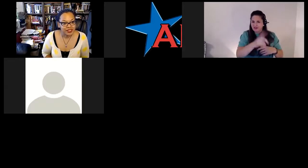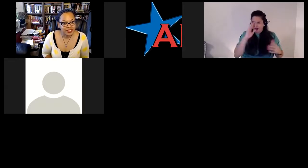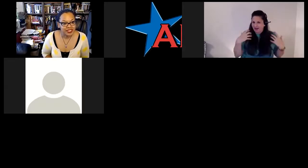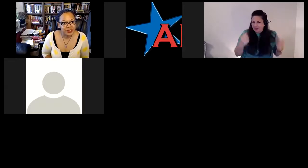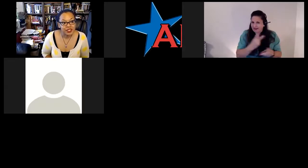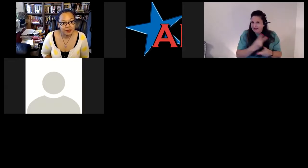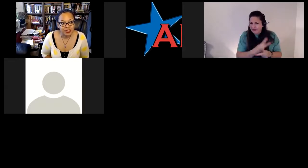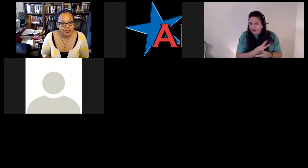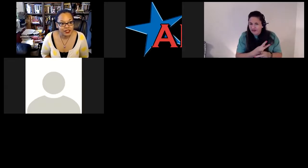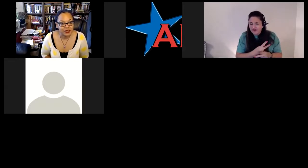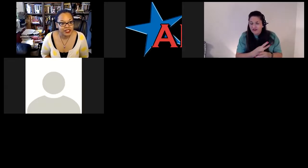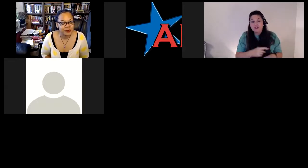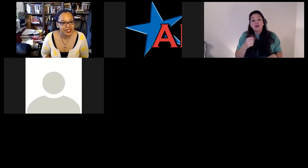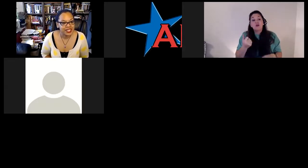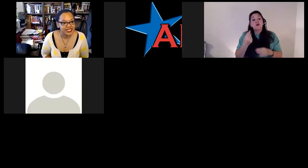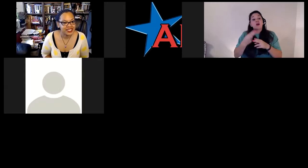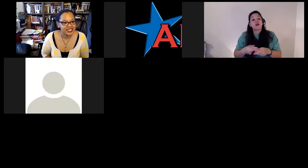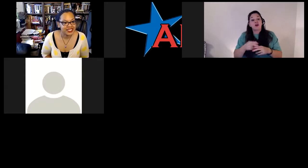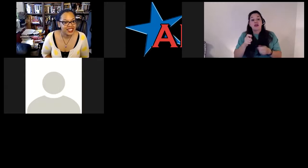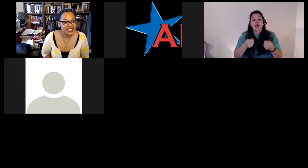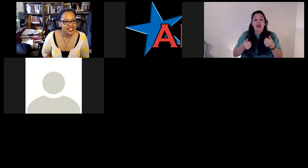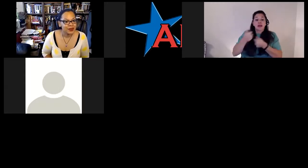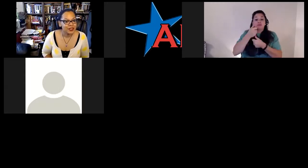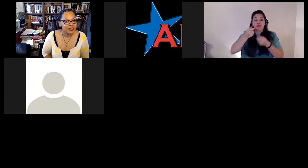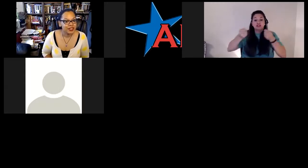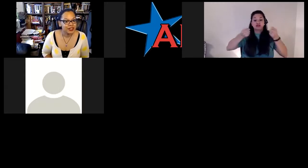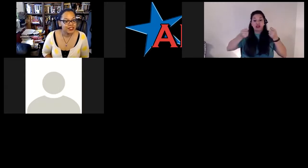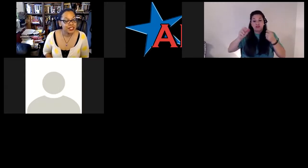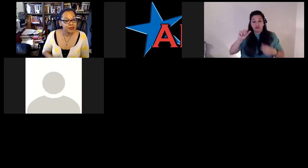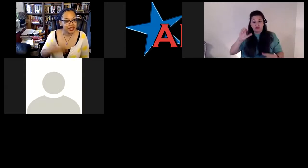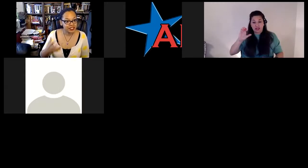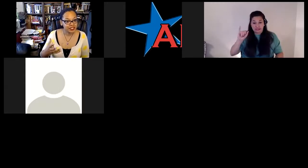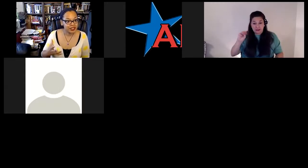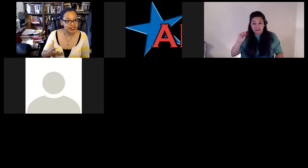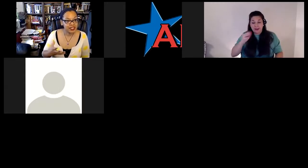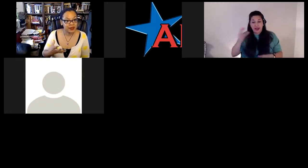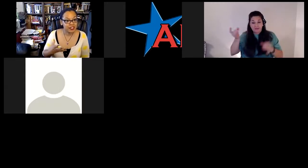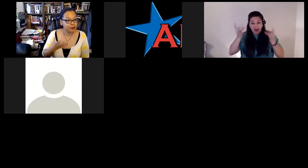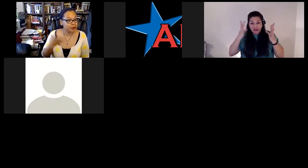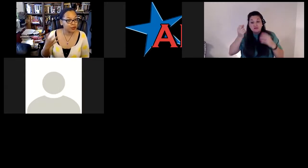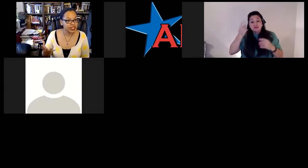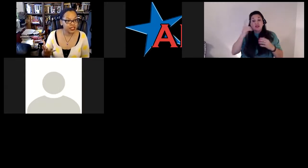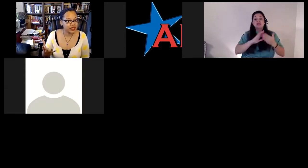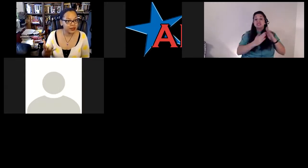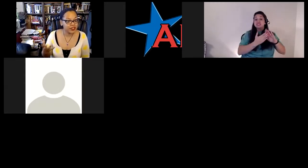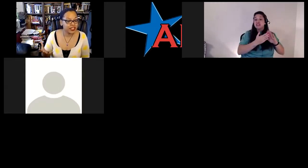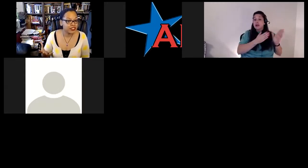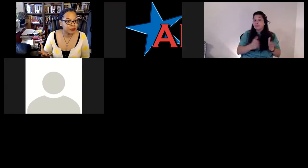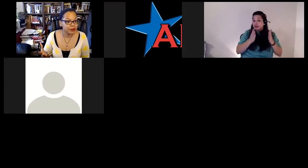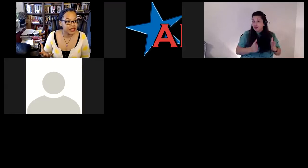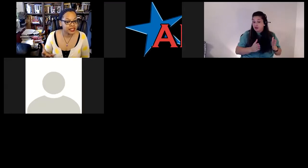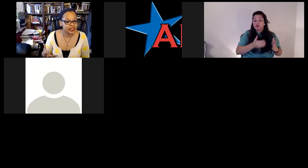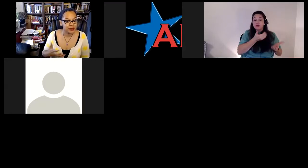those things, what they call administrative racism or violence, is they will, city planners, when say they build a